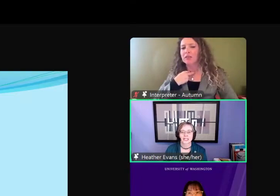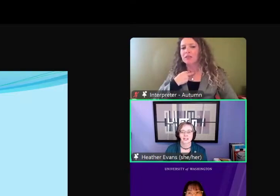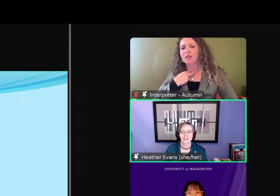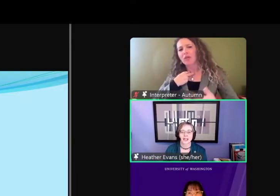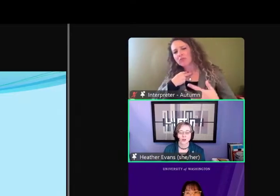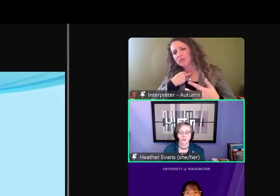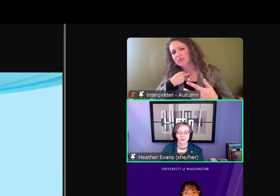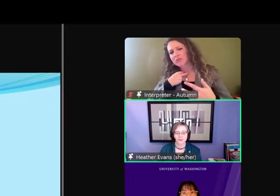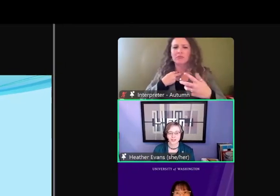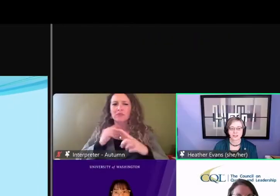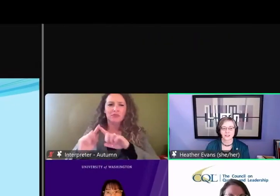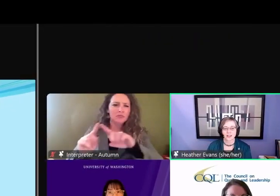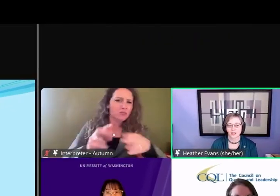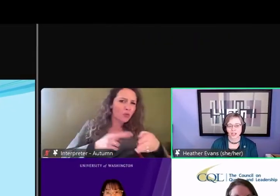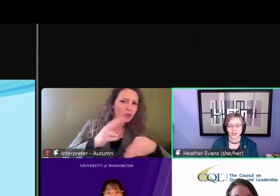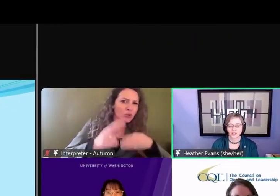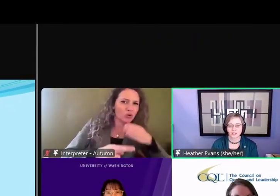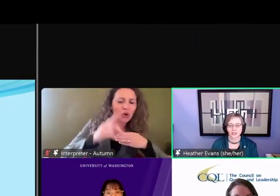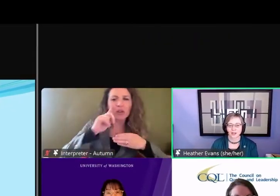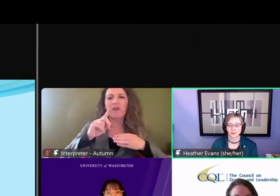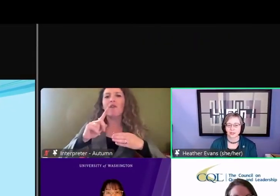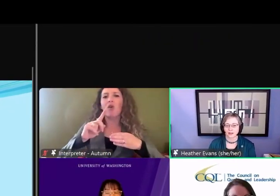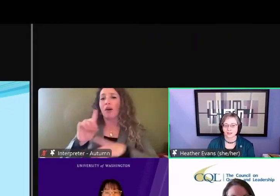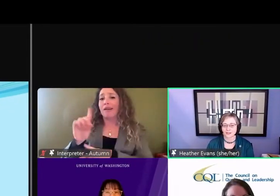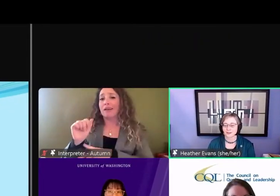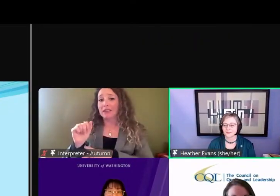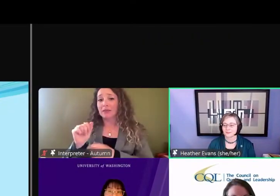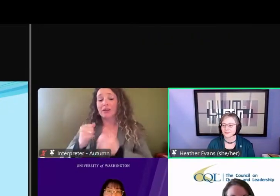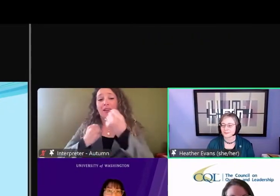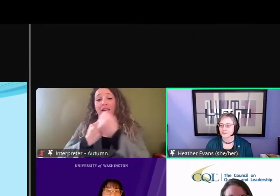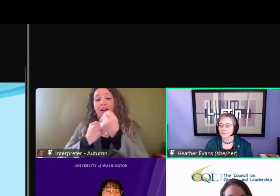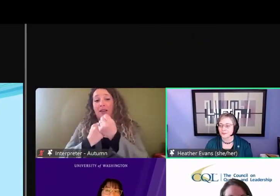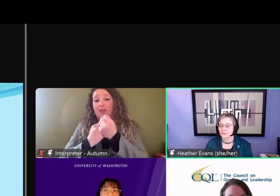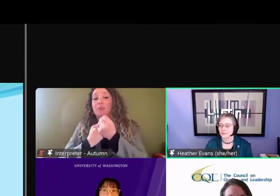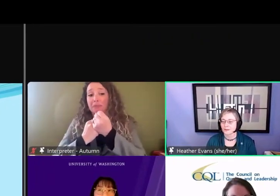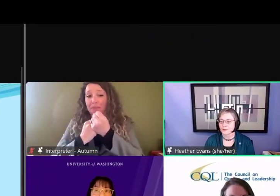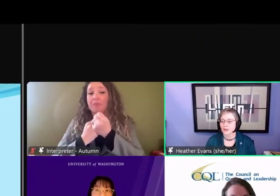Modules in Health Professions, Education, and Beyond.